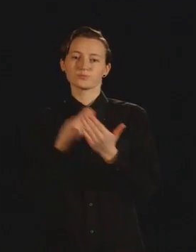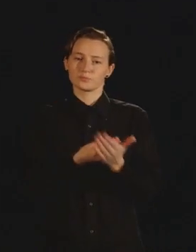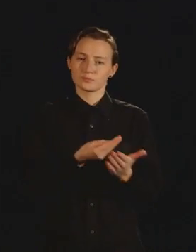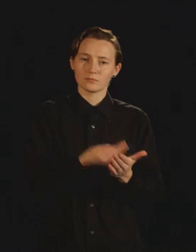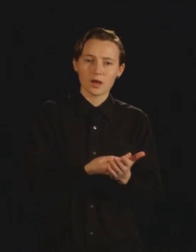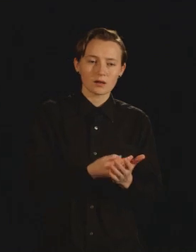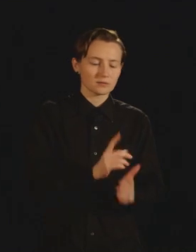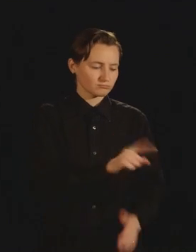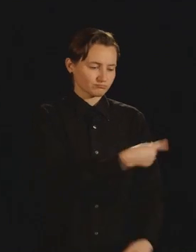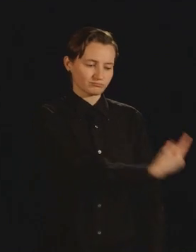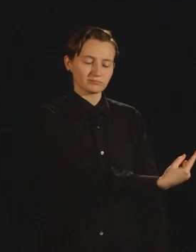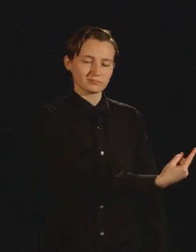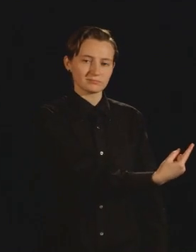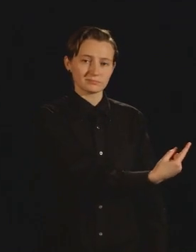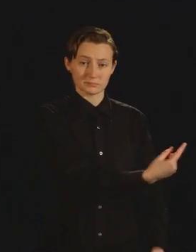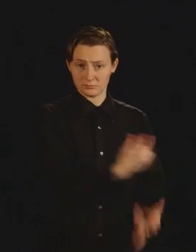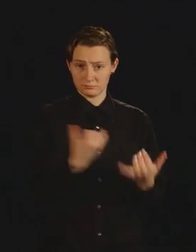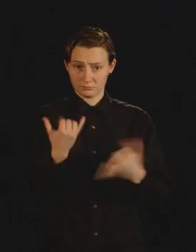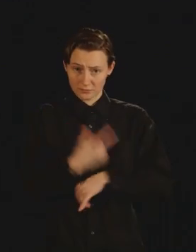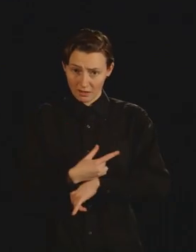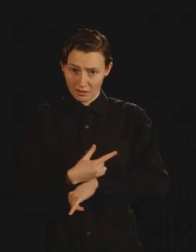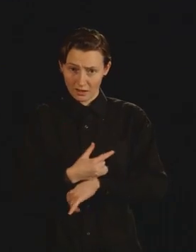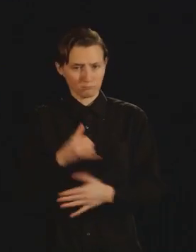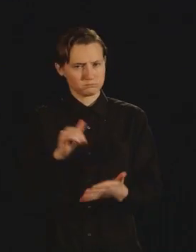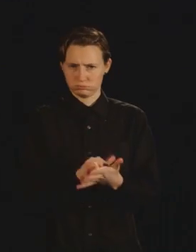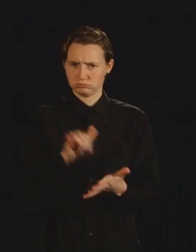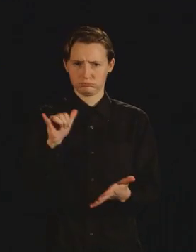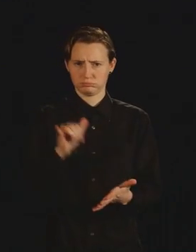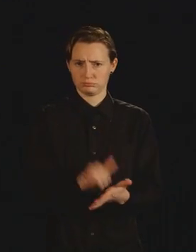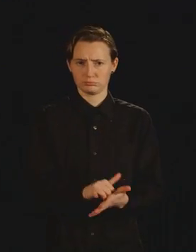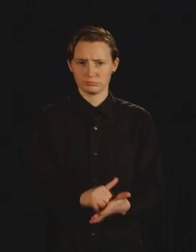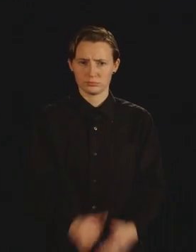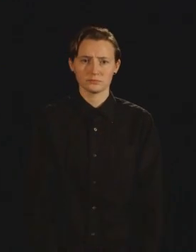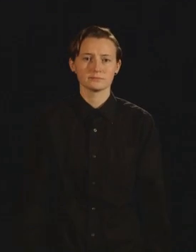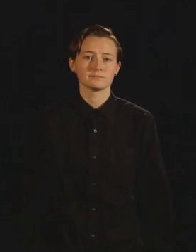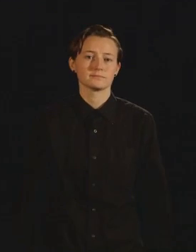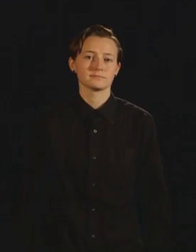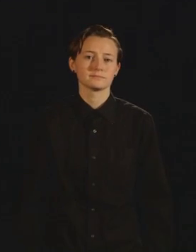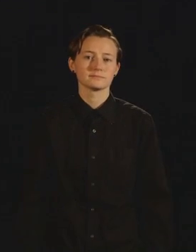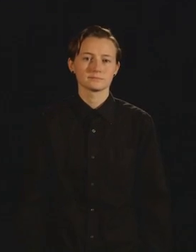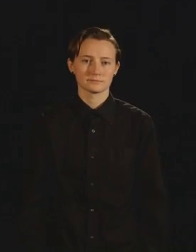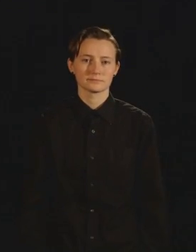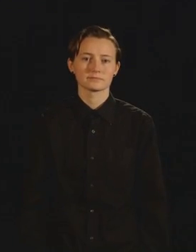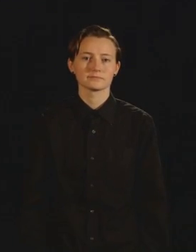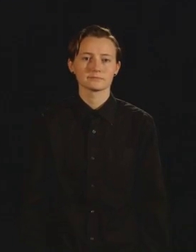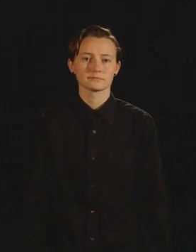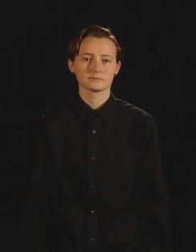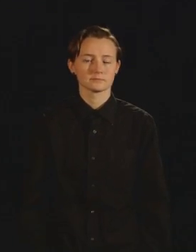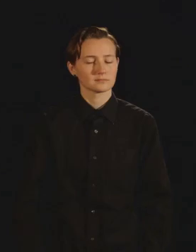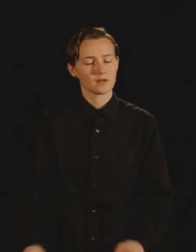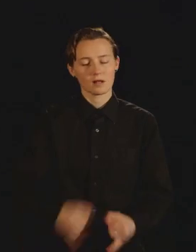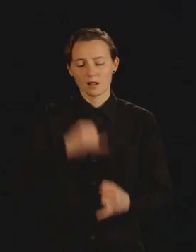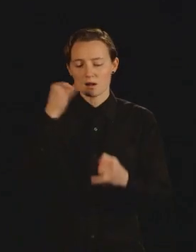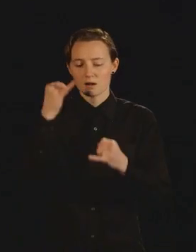the family financially, which is almost impossible to do today.